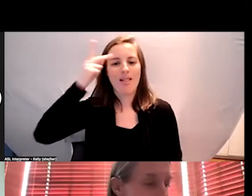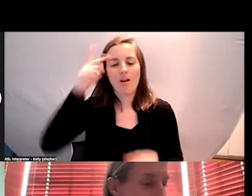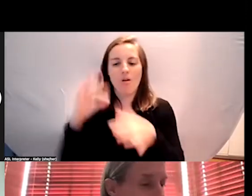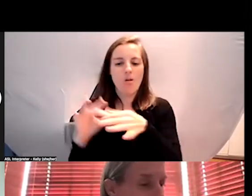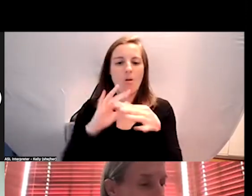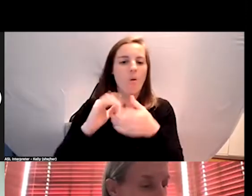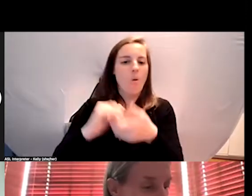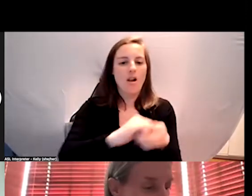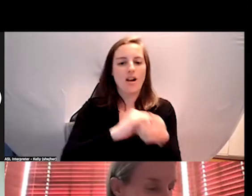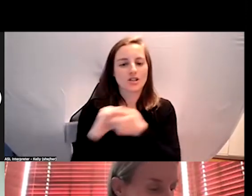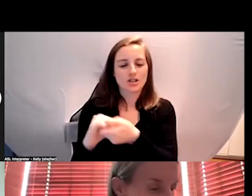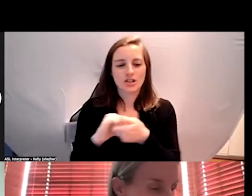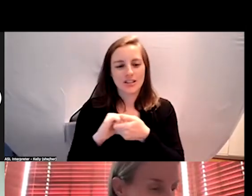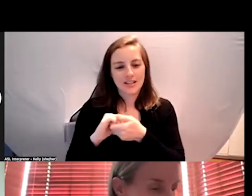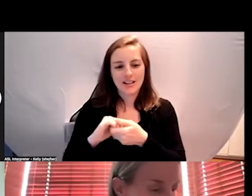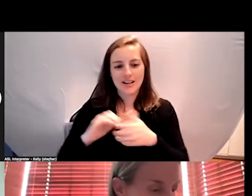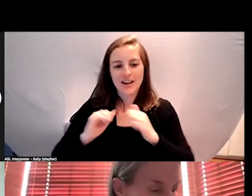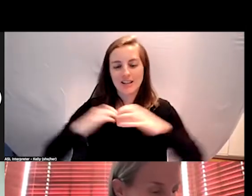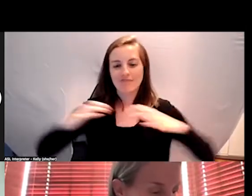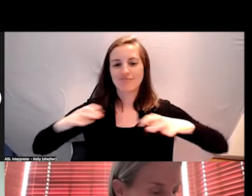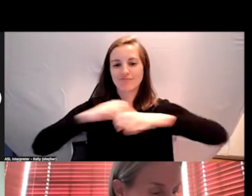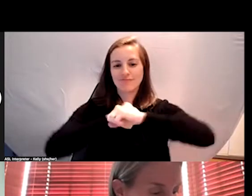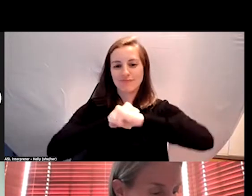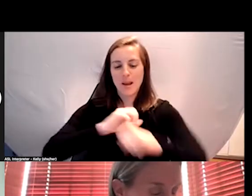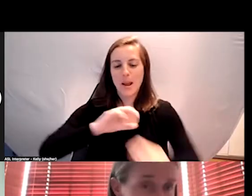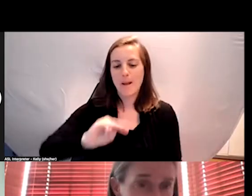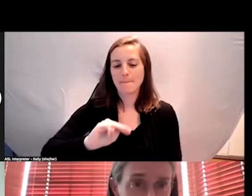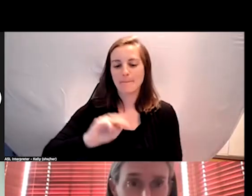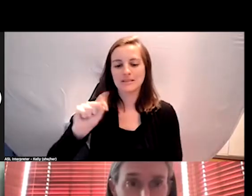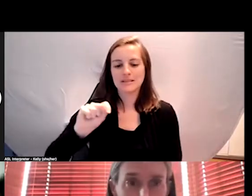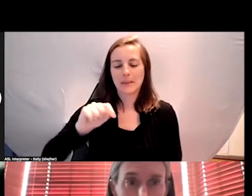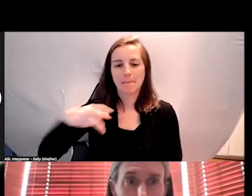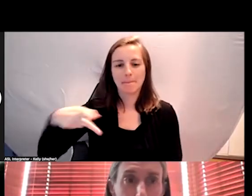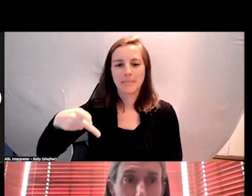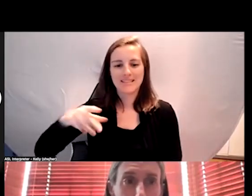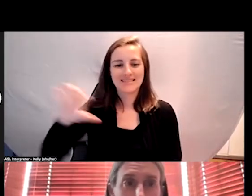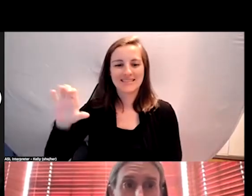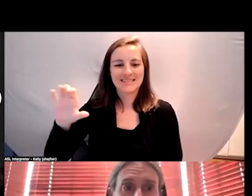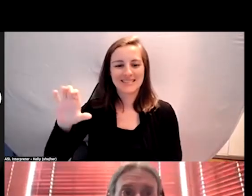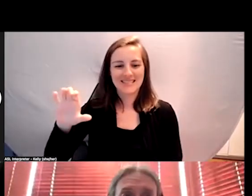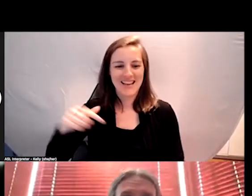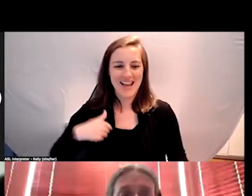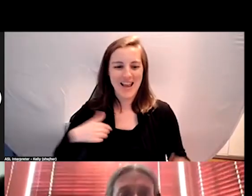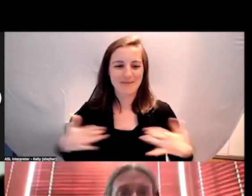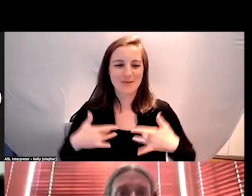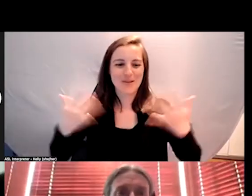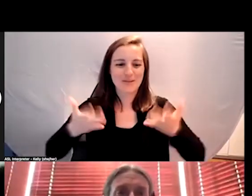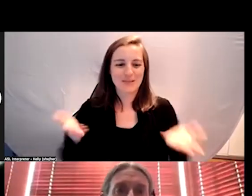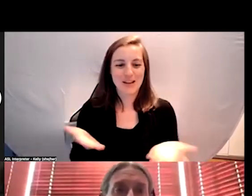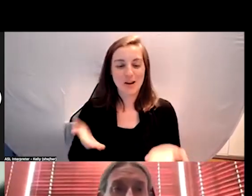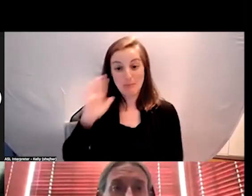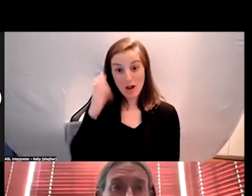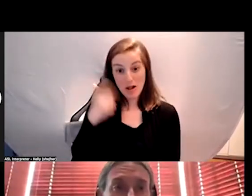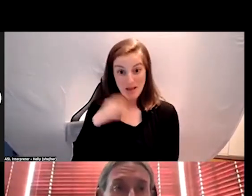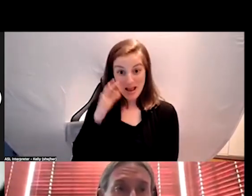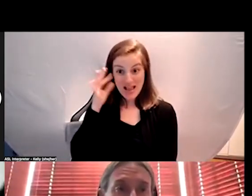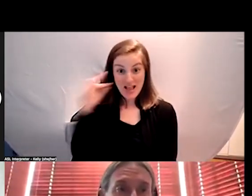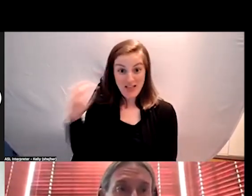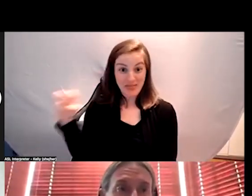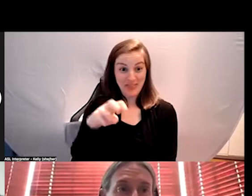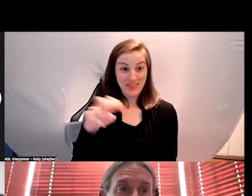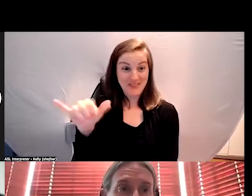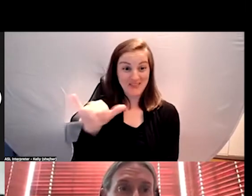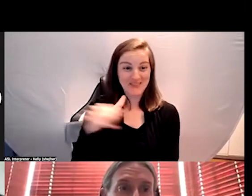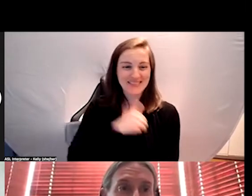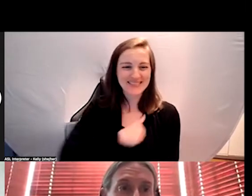more easily digestible MTPC. I am super happy to be here. Apparently, my cat is as well. Sorry